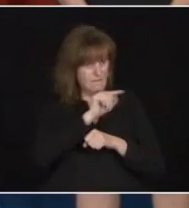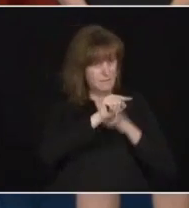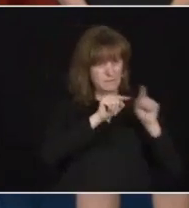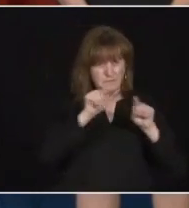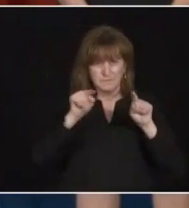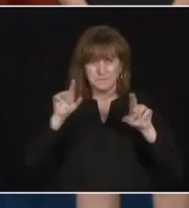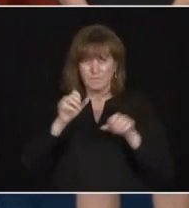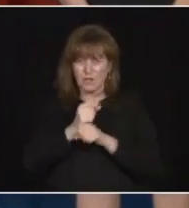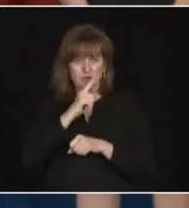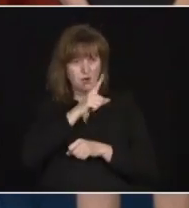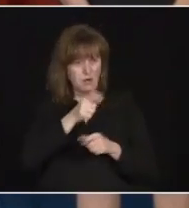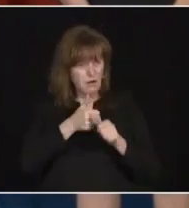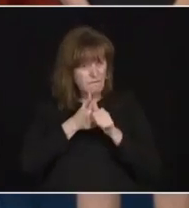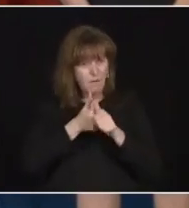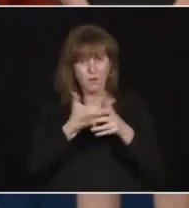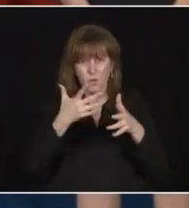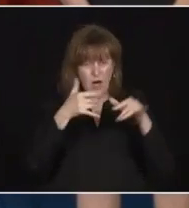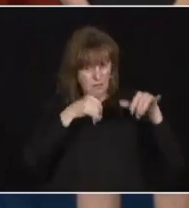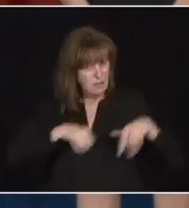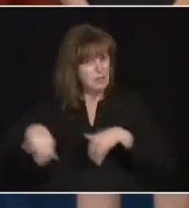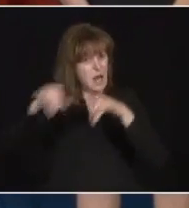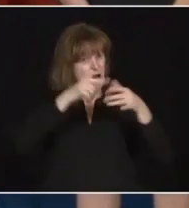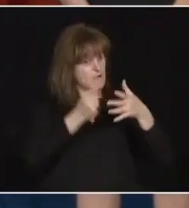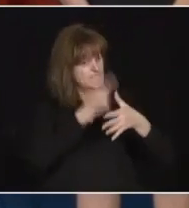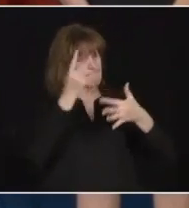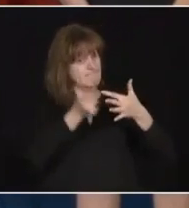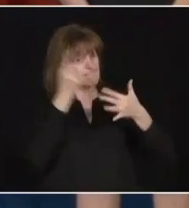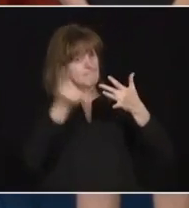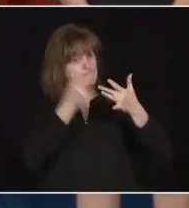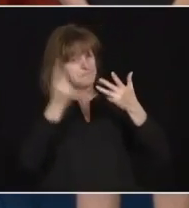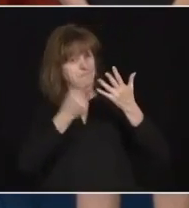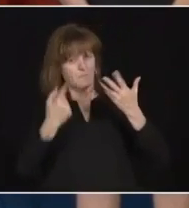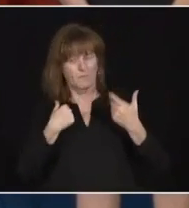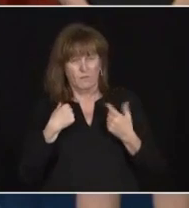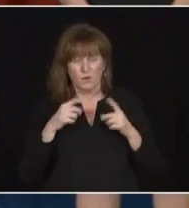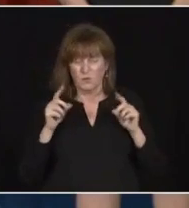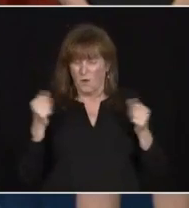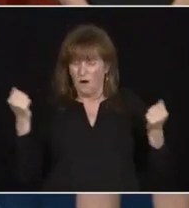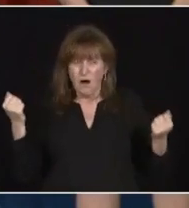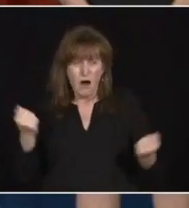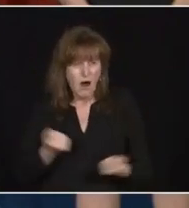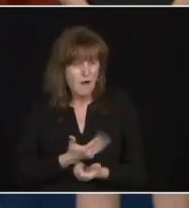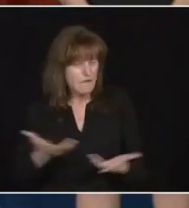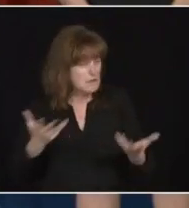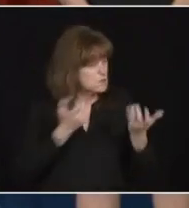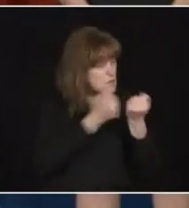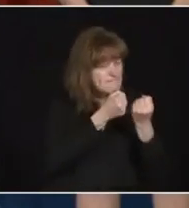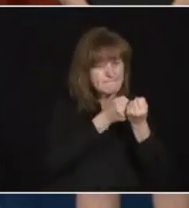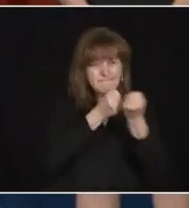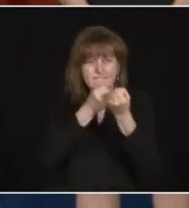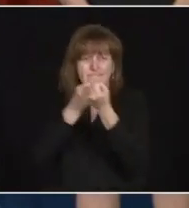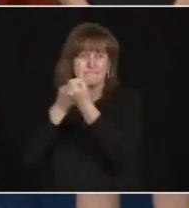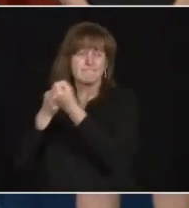at everything possible on the table to support all of our homes as we get through this crisis.